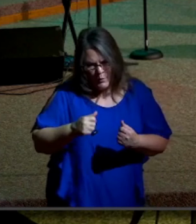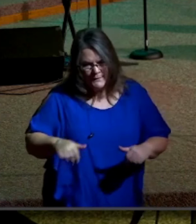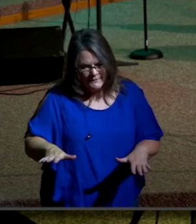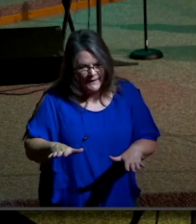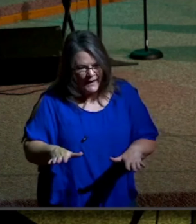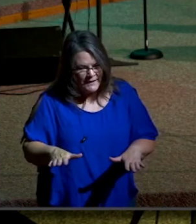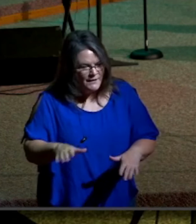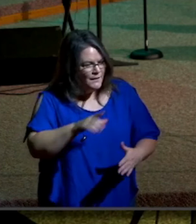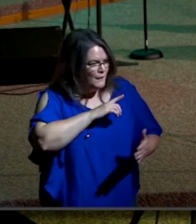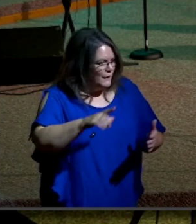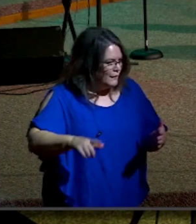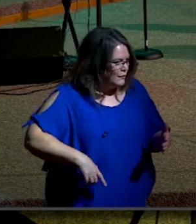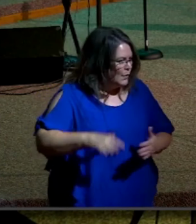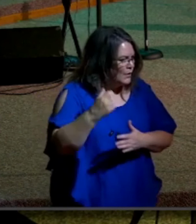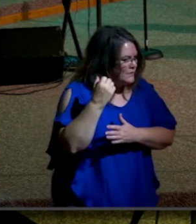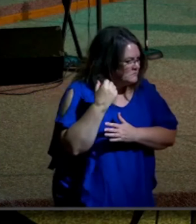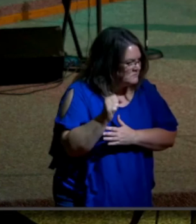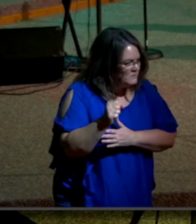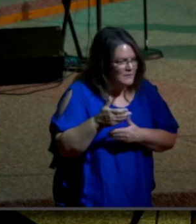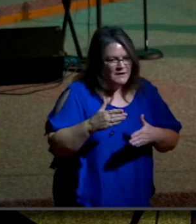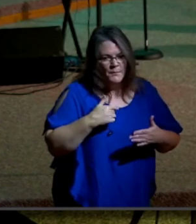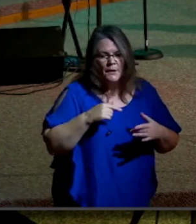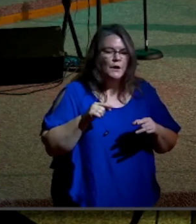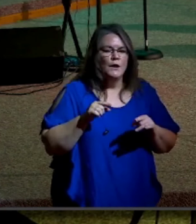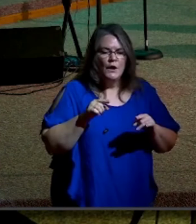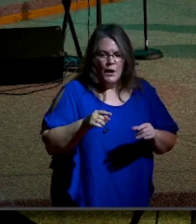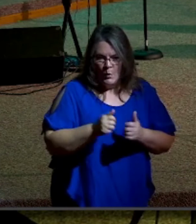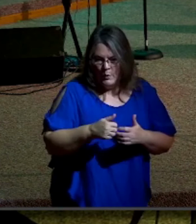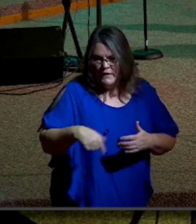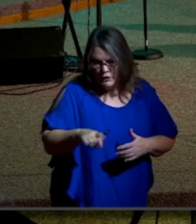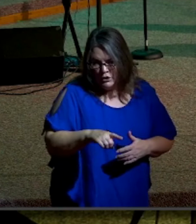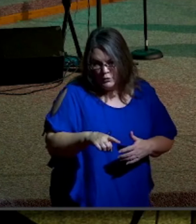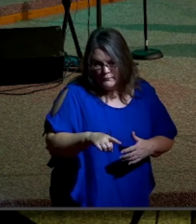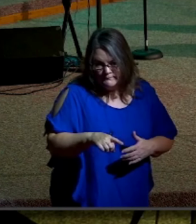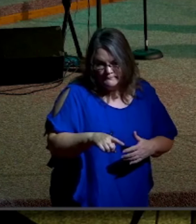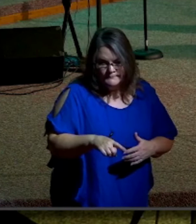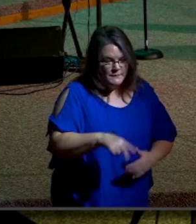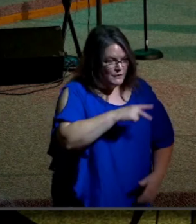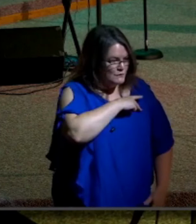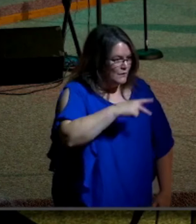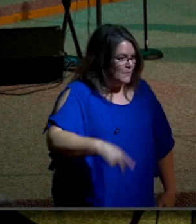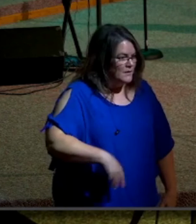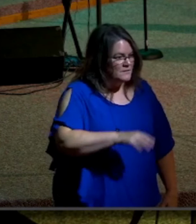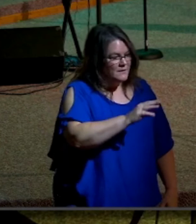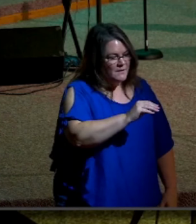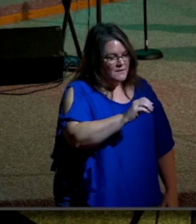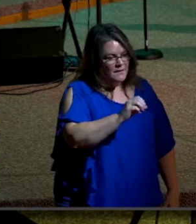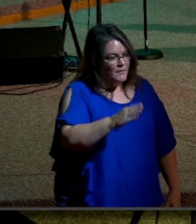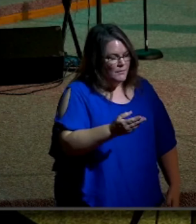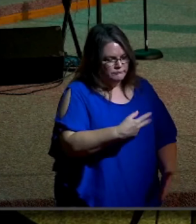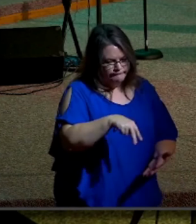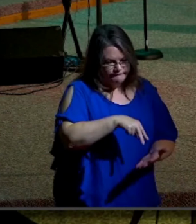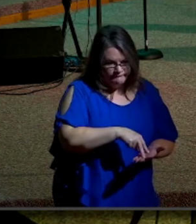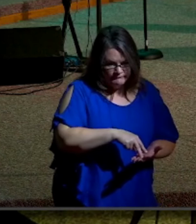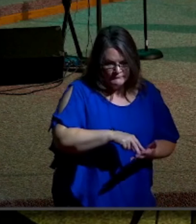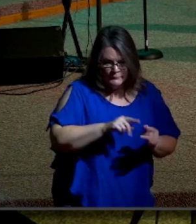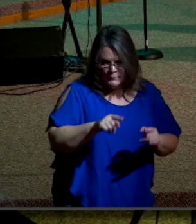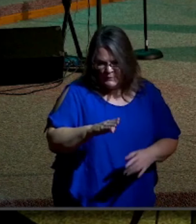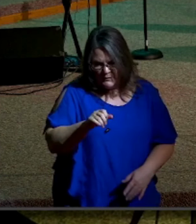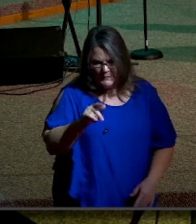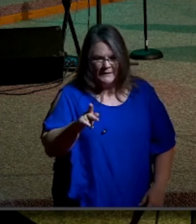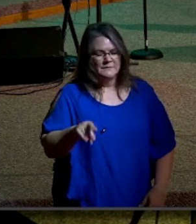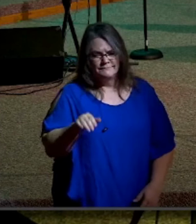has refused to let me go with you." So the princes of Moab rose and went to Balak and said to him,